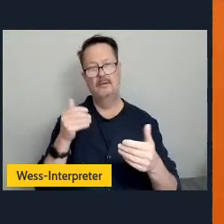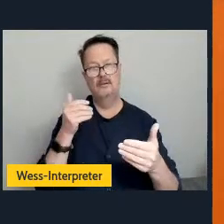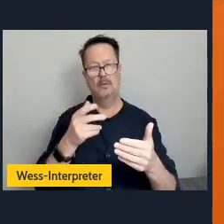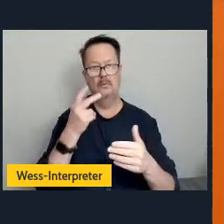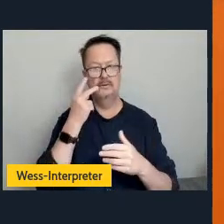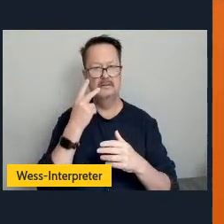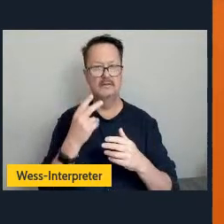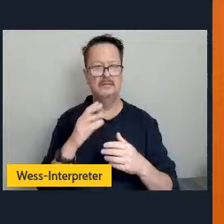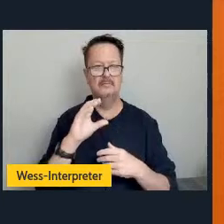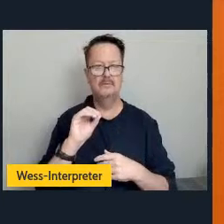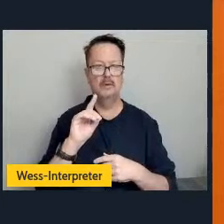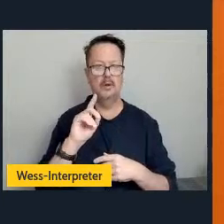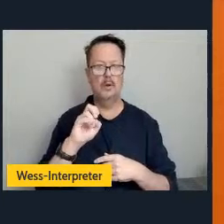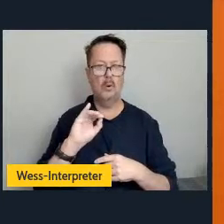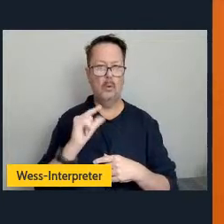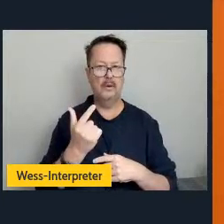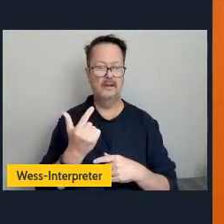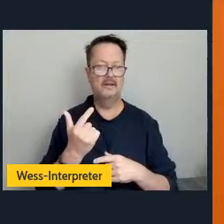action. So